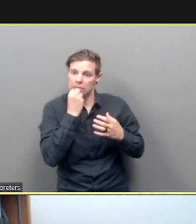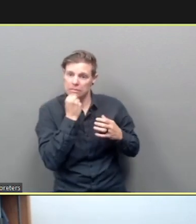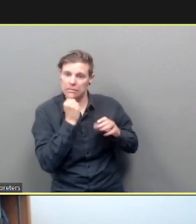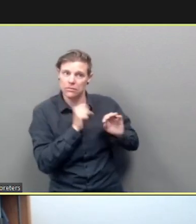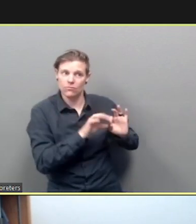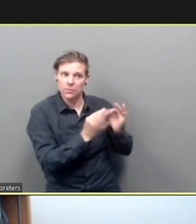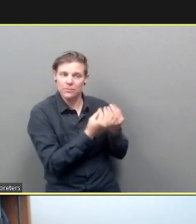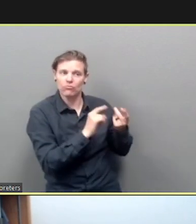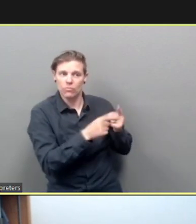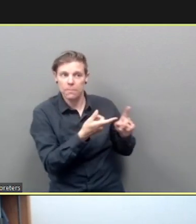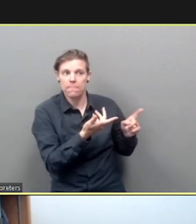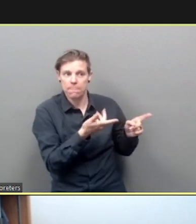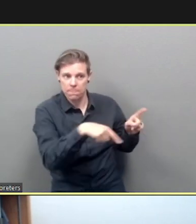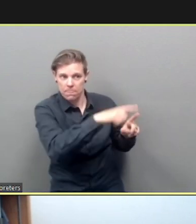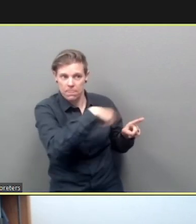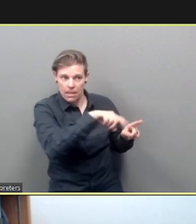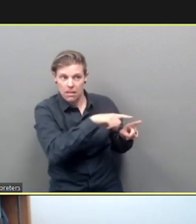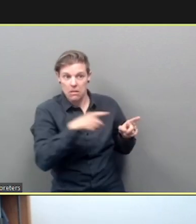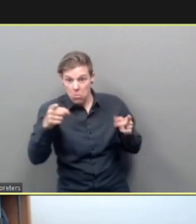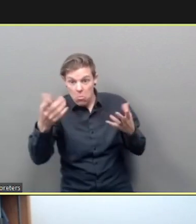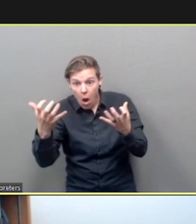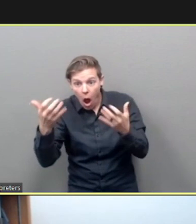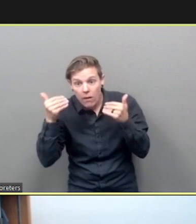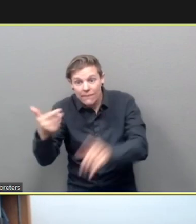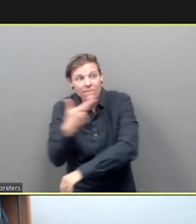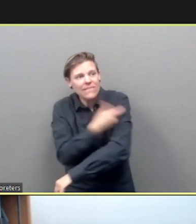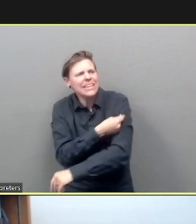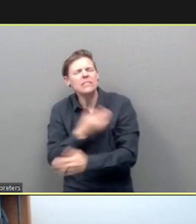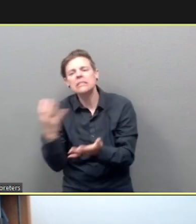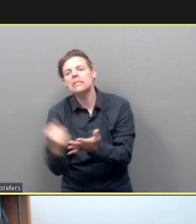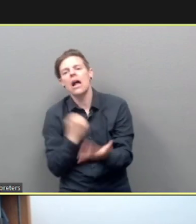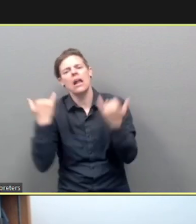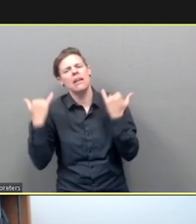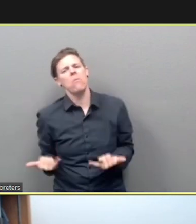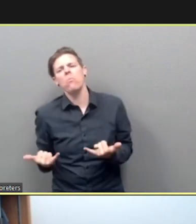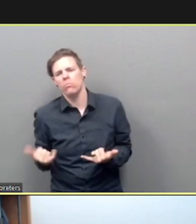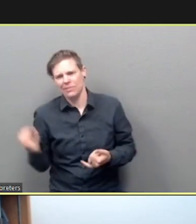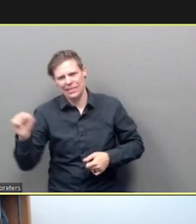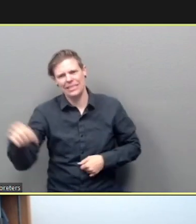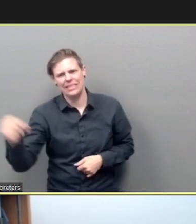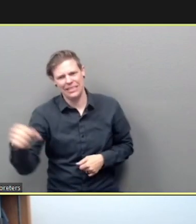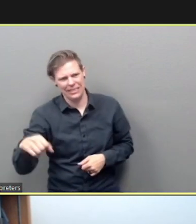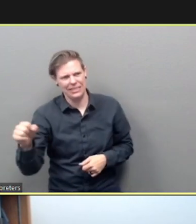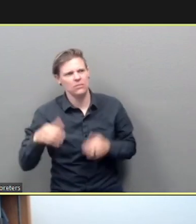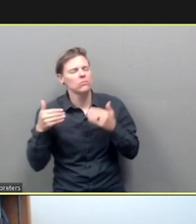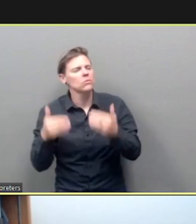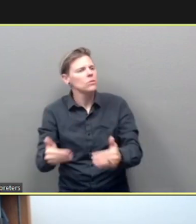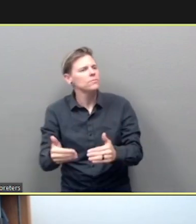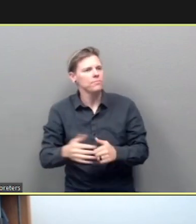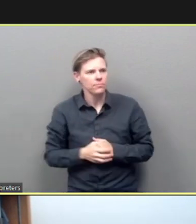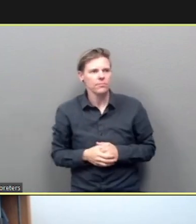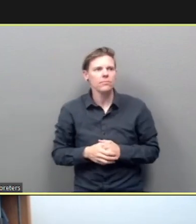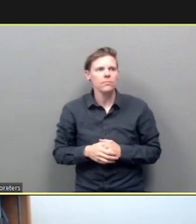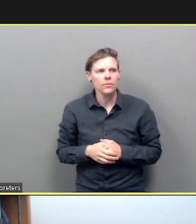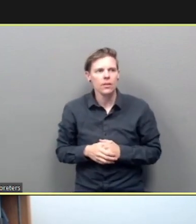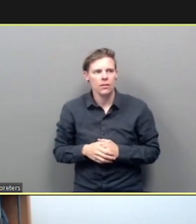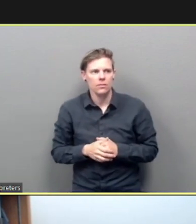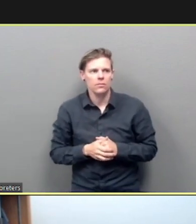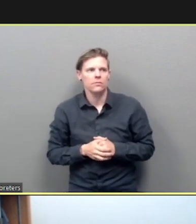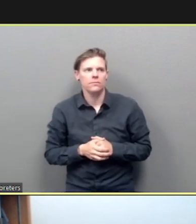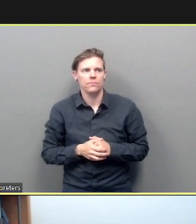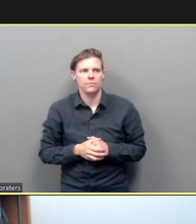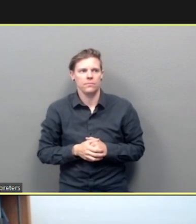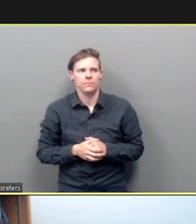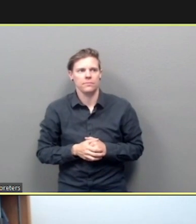is eligible, get out and get vaccinated. Also, please take a look at how well